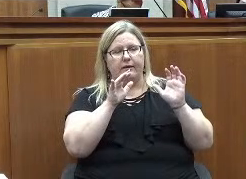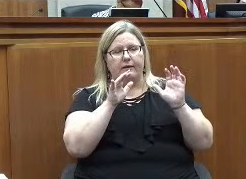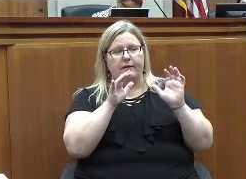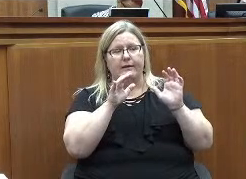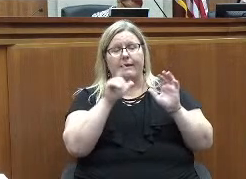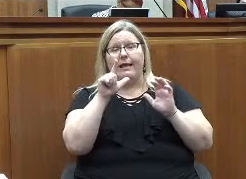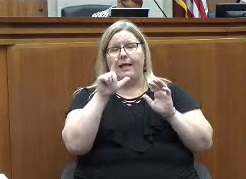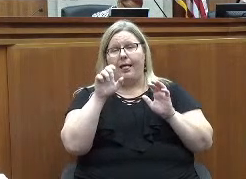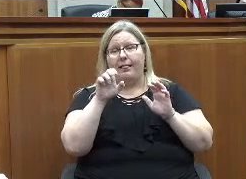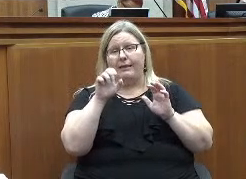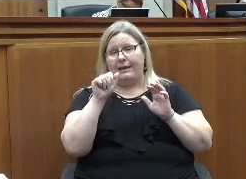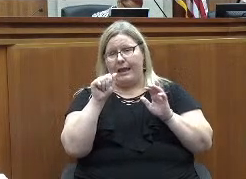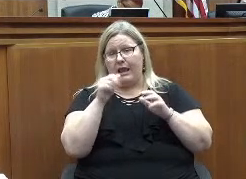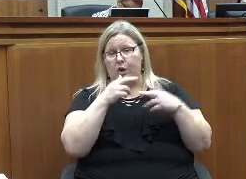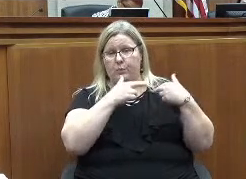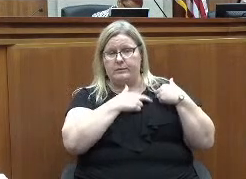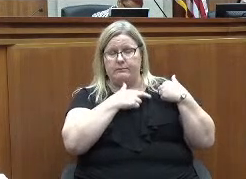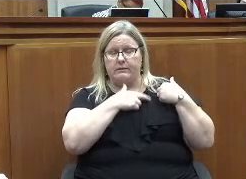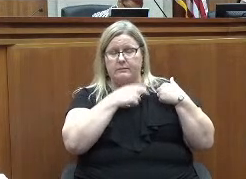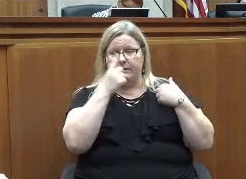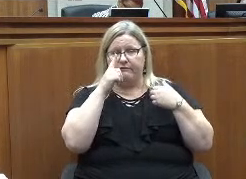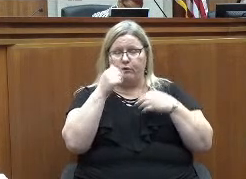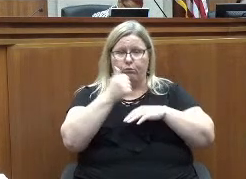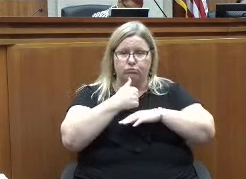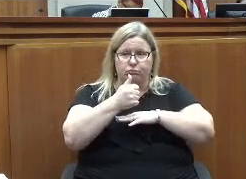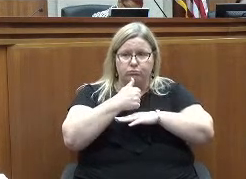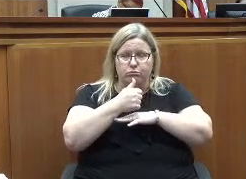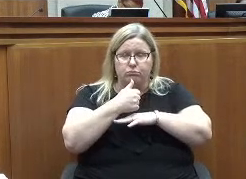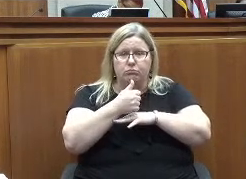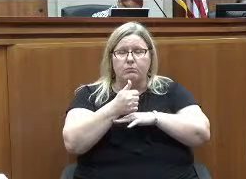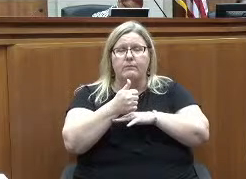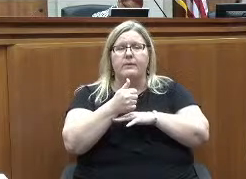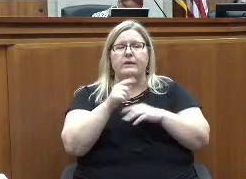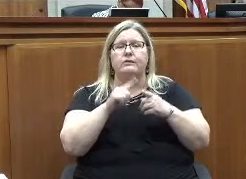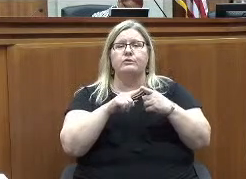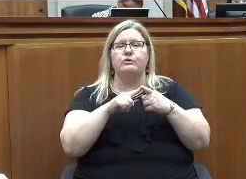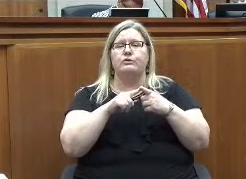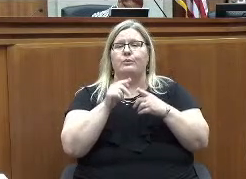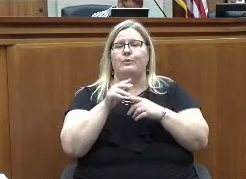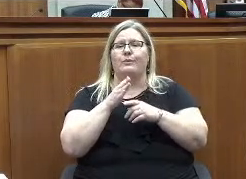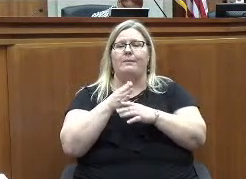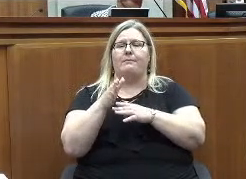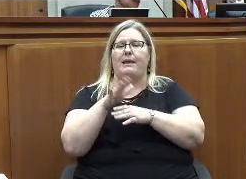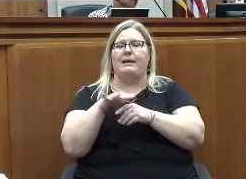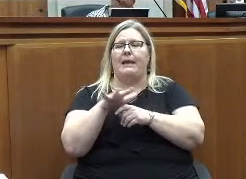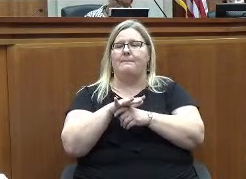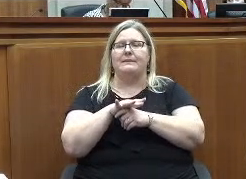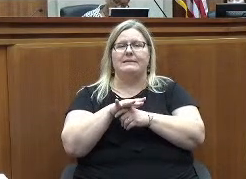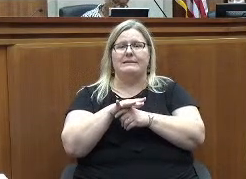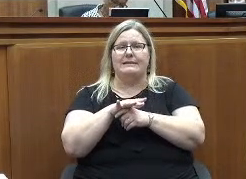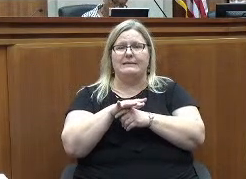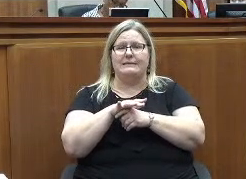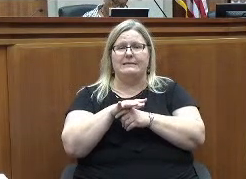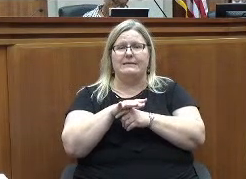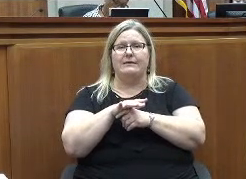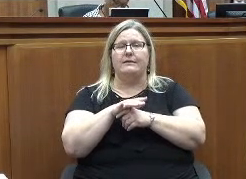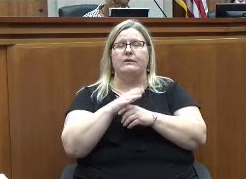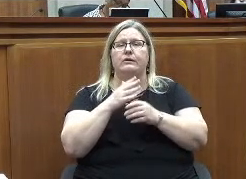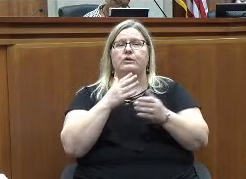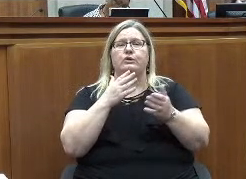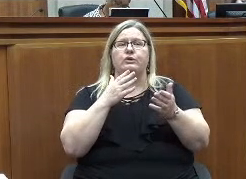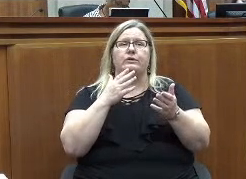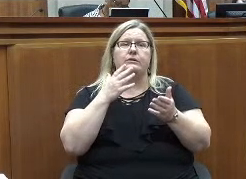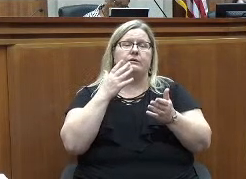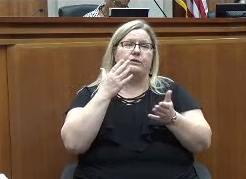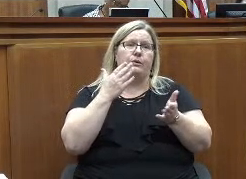the LEA is responsible for transportation to the main campus for services that cannot be provided at the pods,